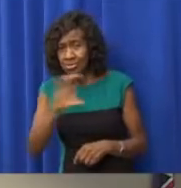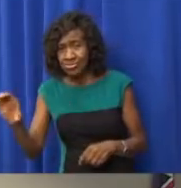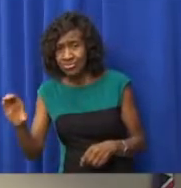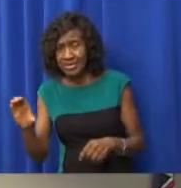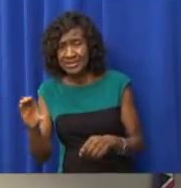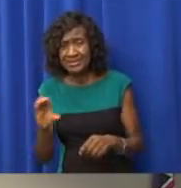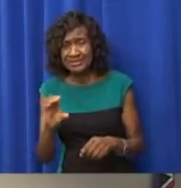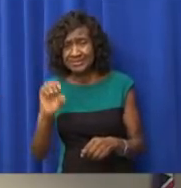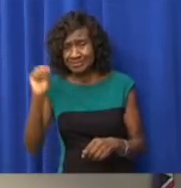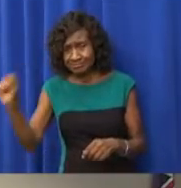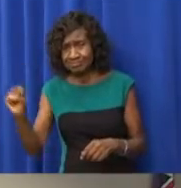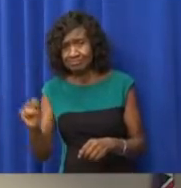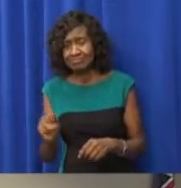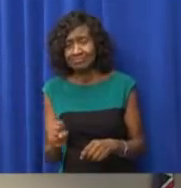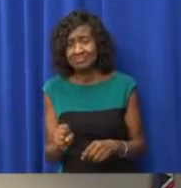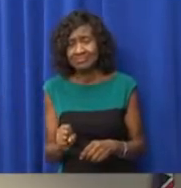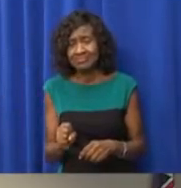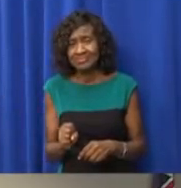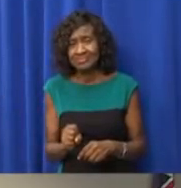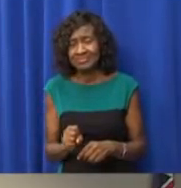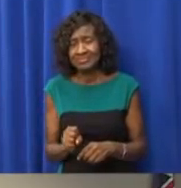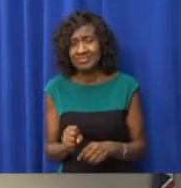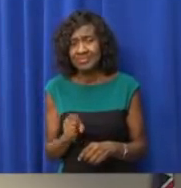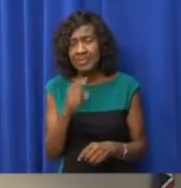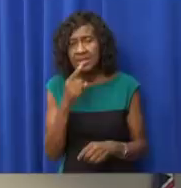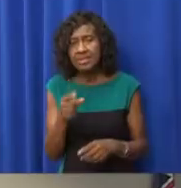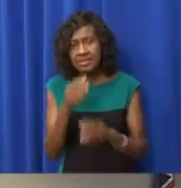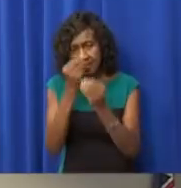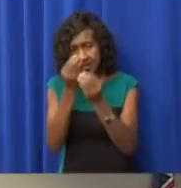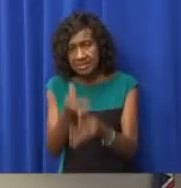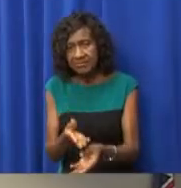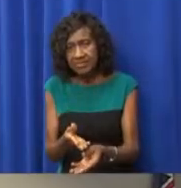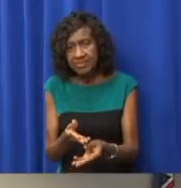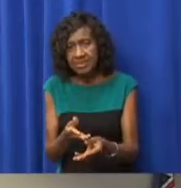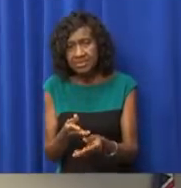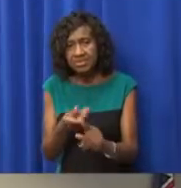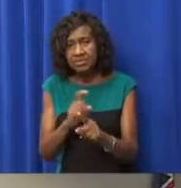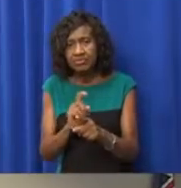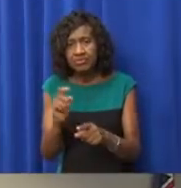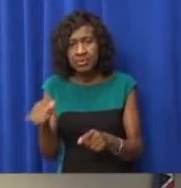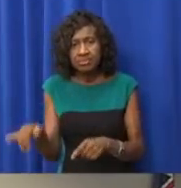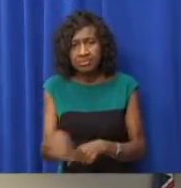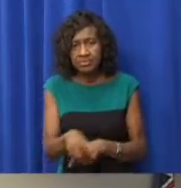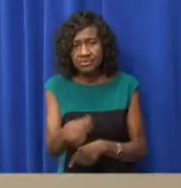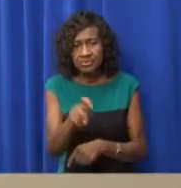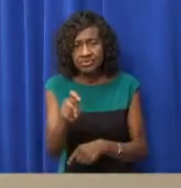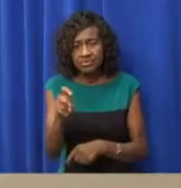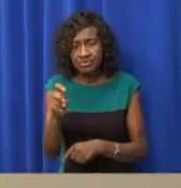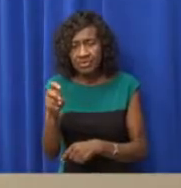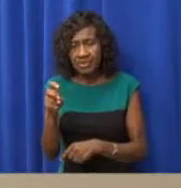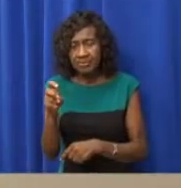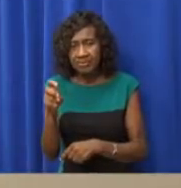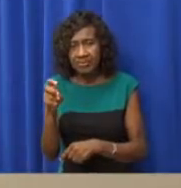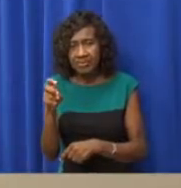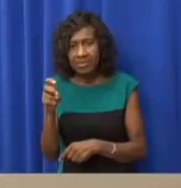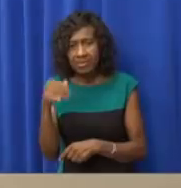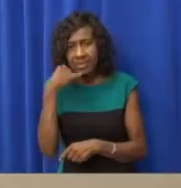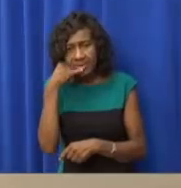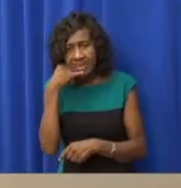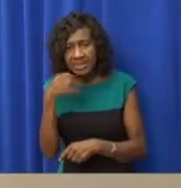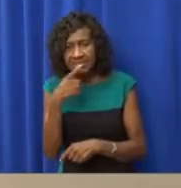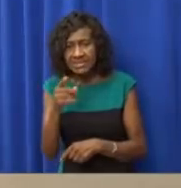or not, hundreds. Yeah, I think the information that's come into the travel hotline suggests there are 600 to 700